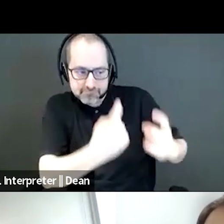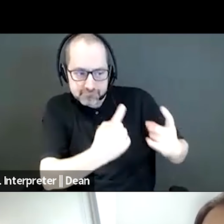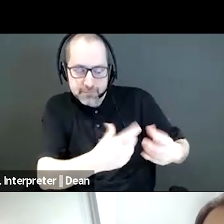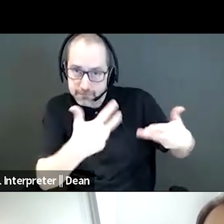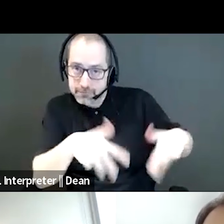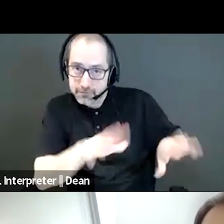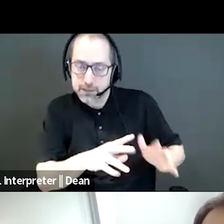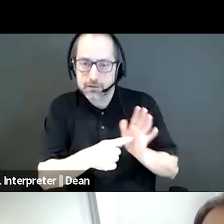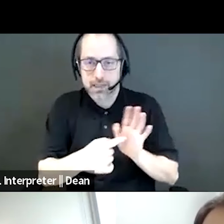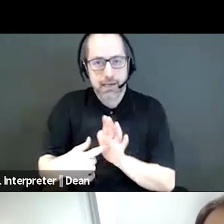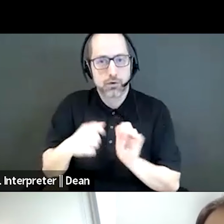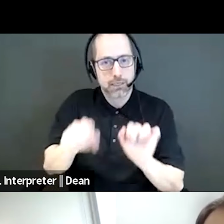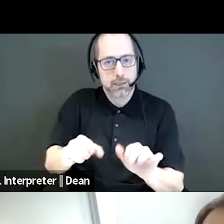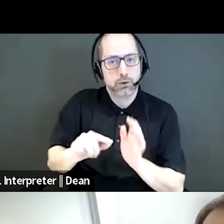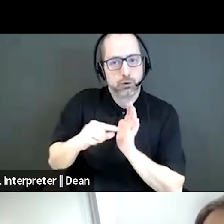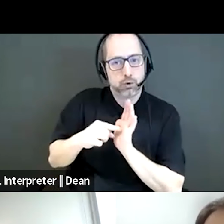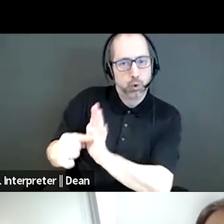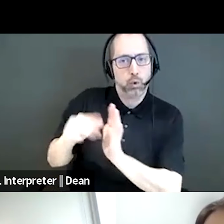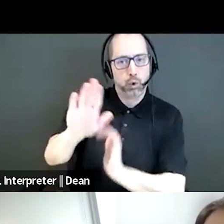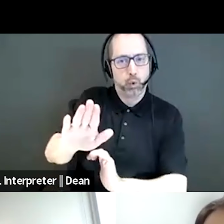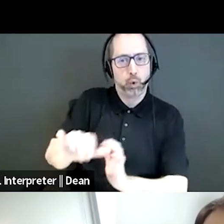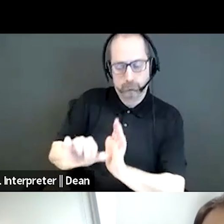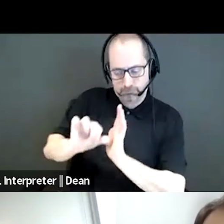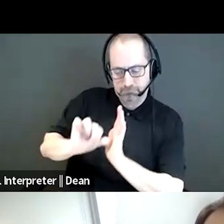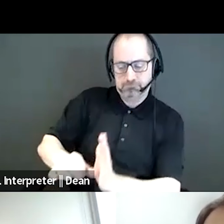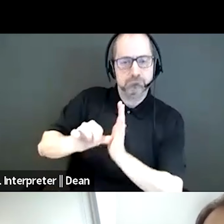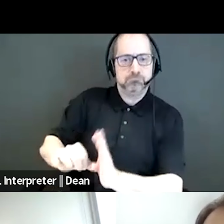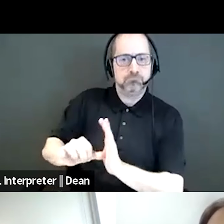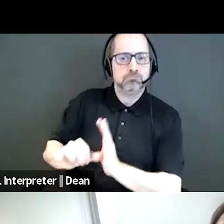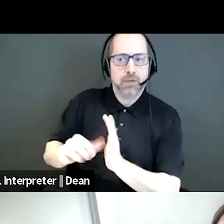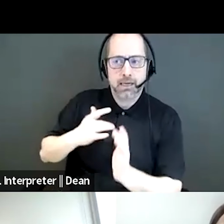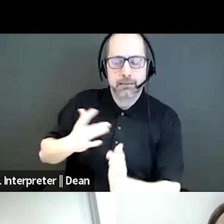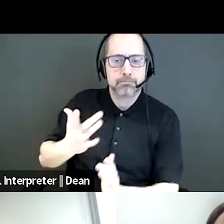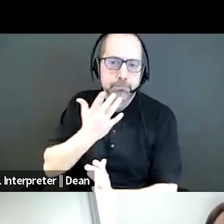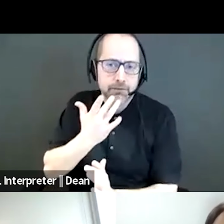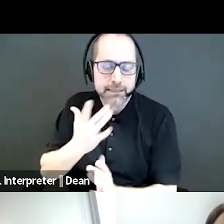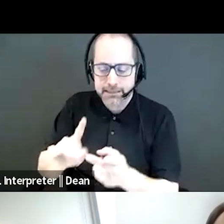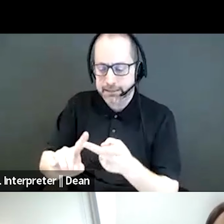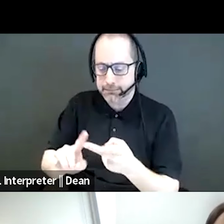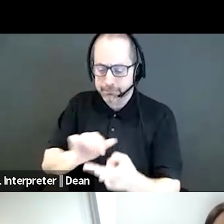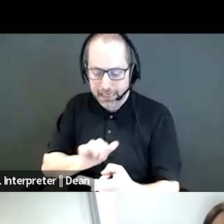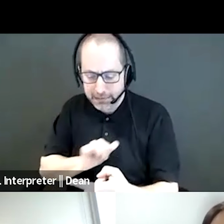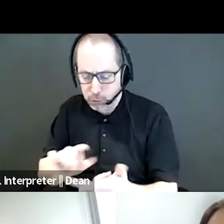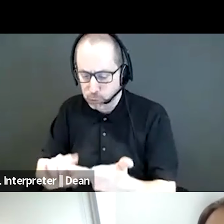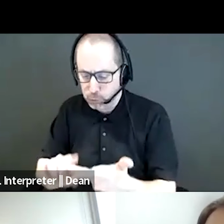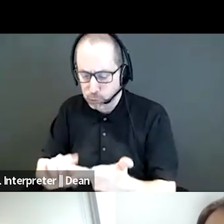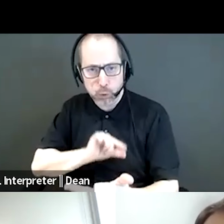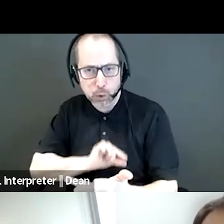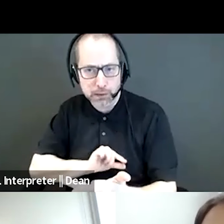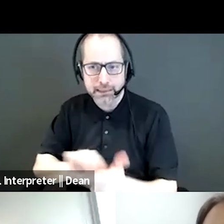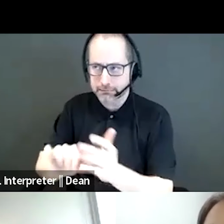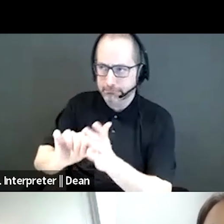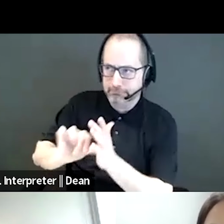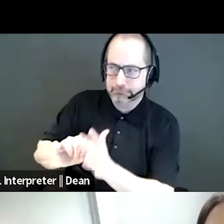maybe even that you are aware about opportunities for improvement, as well as helps you and your team or the